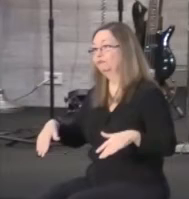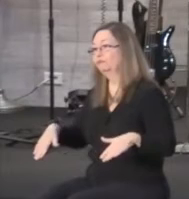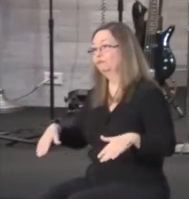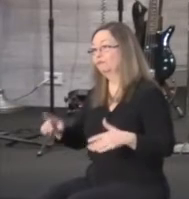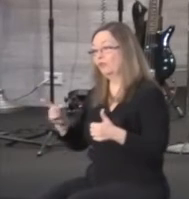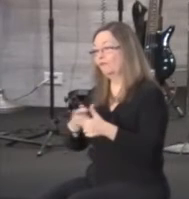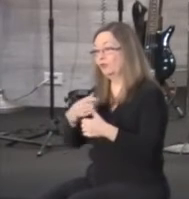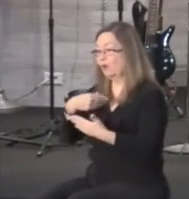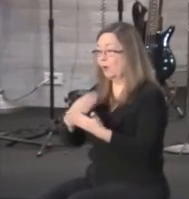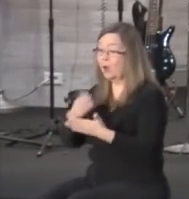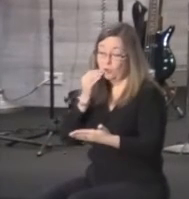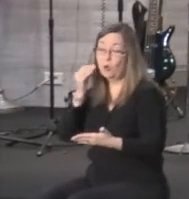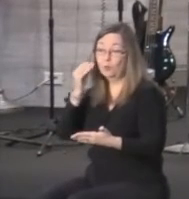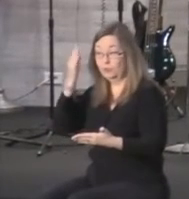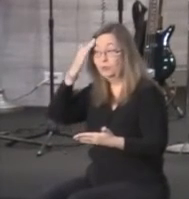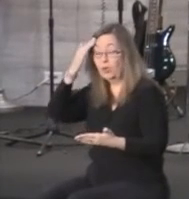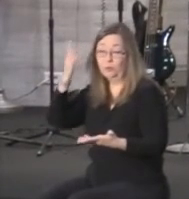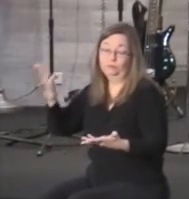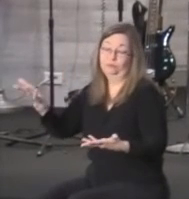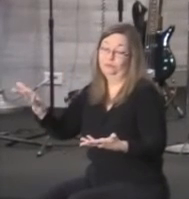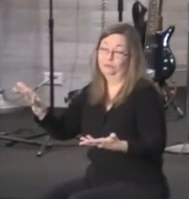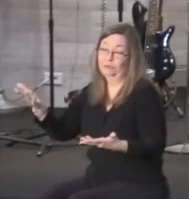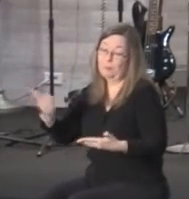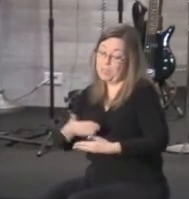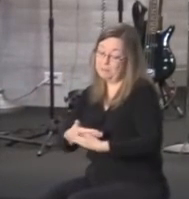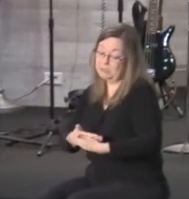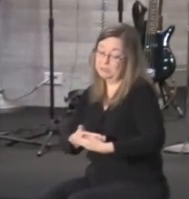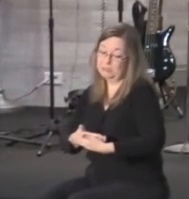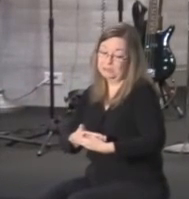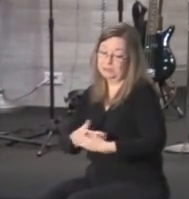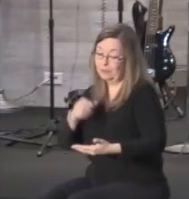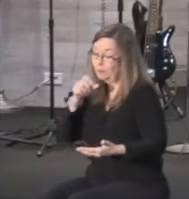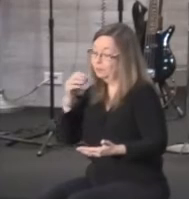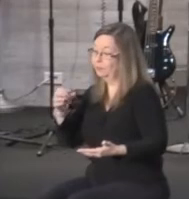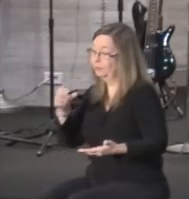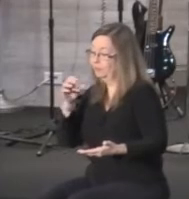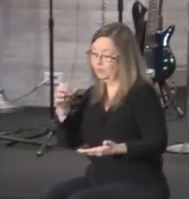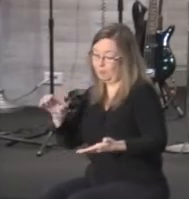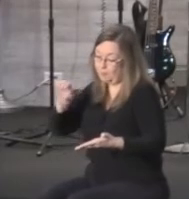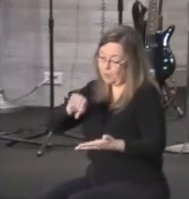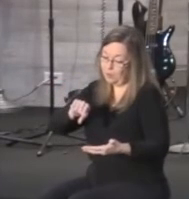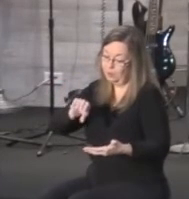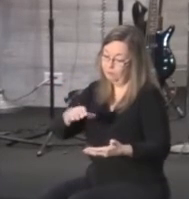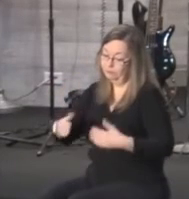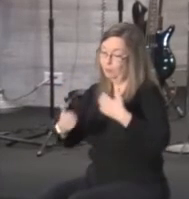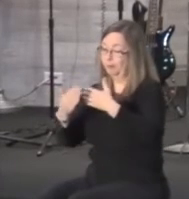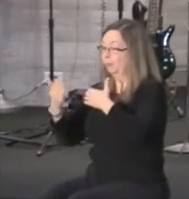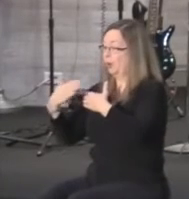As they first come home, you know how it is. Baby, feed them the Bible, a bottle, burp